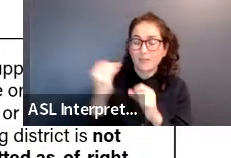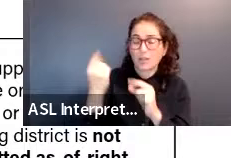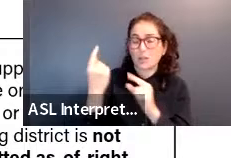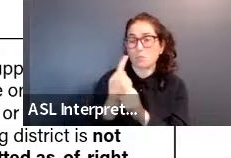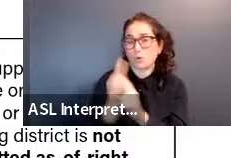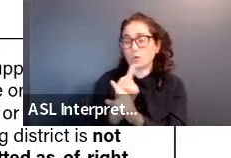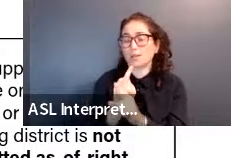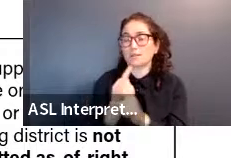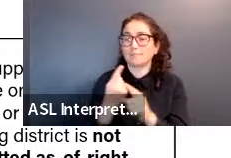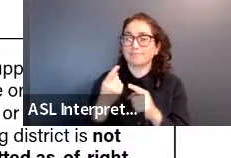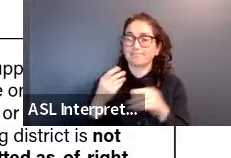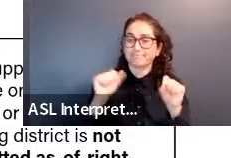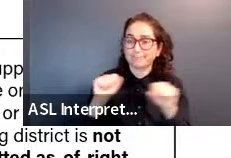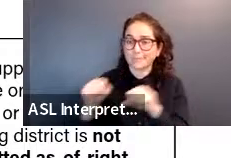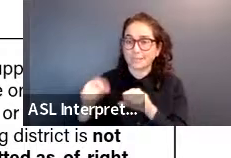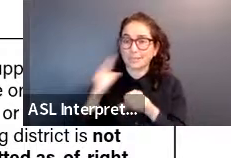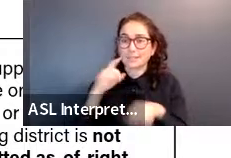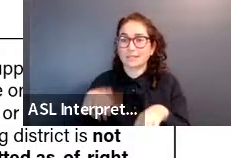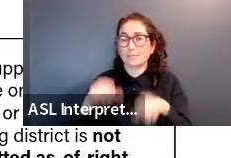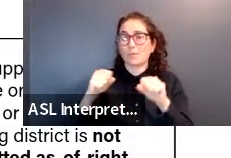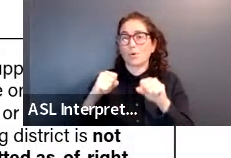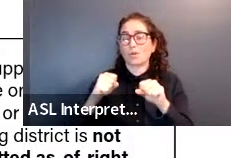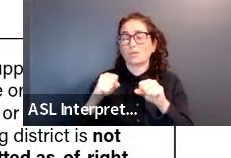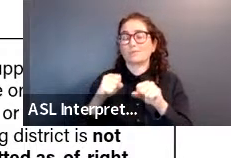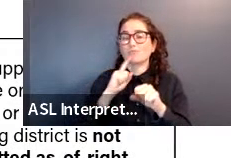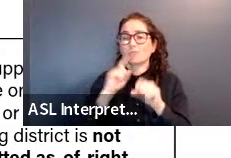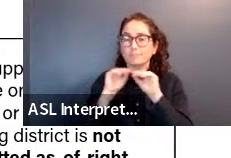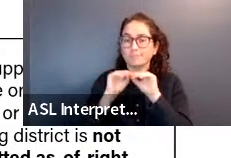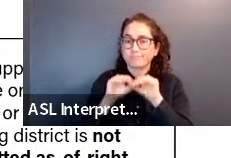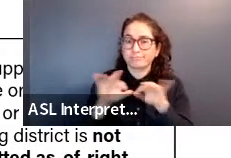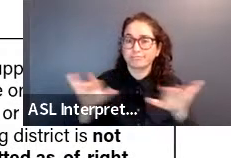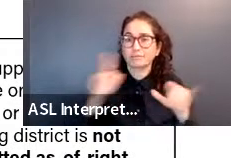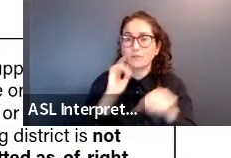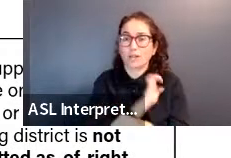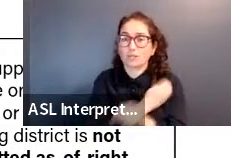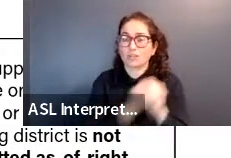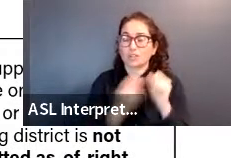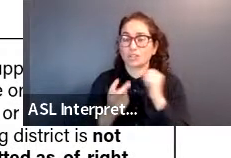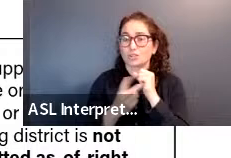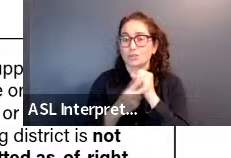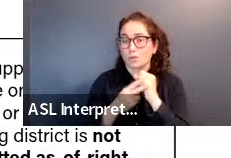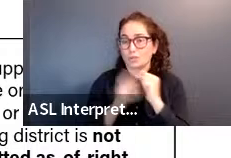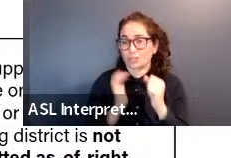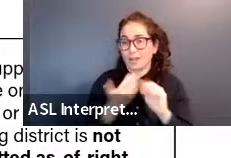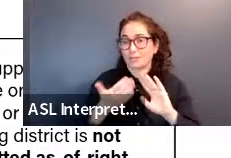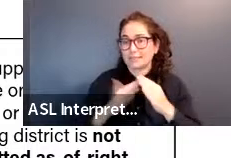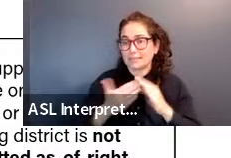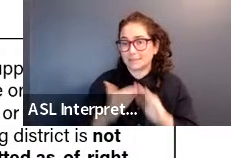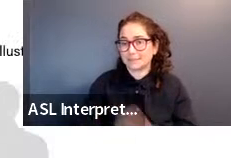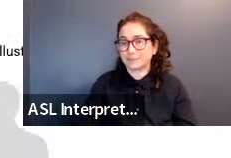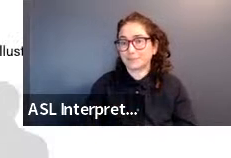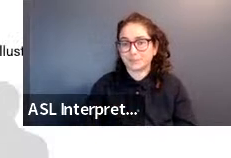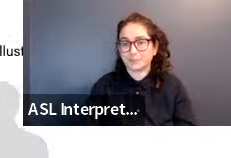allowances to support the broad adoption of energy storage across the city. Next slide.